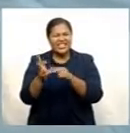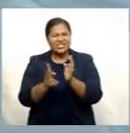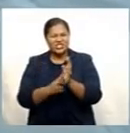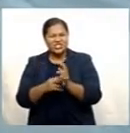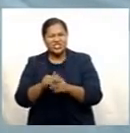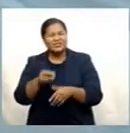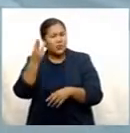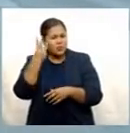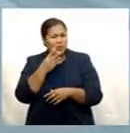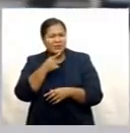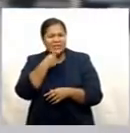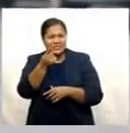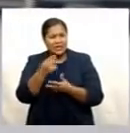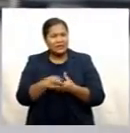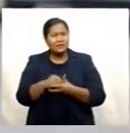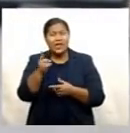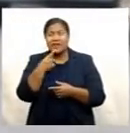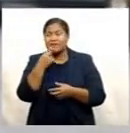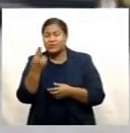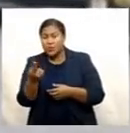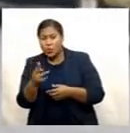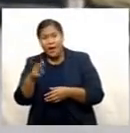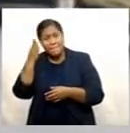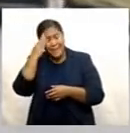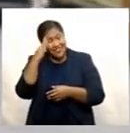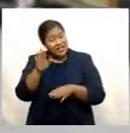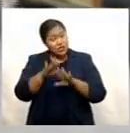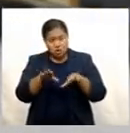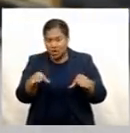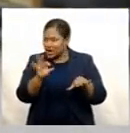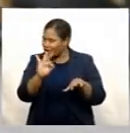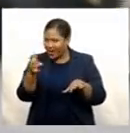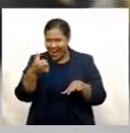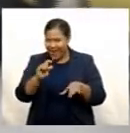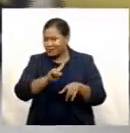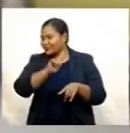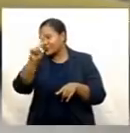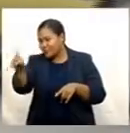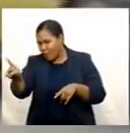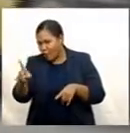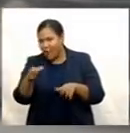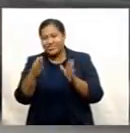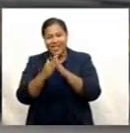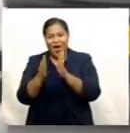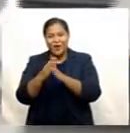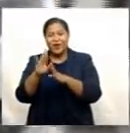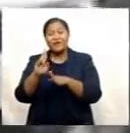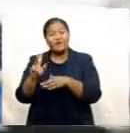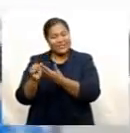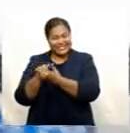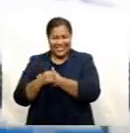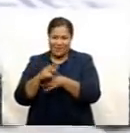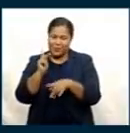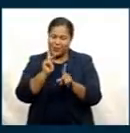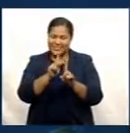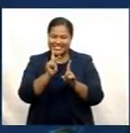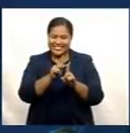Paulini says they have been told that mothers and children are not allowed to go to Korovo town for their safety.